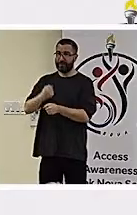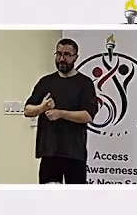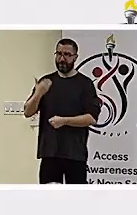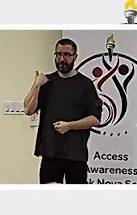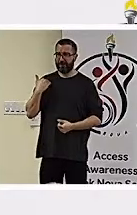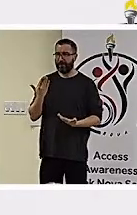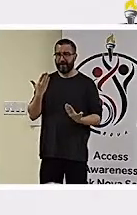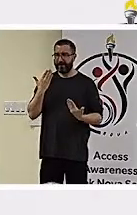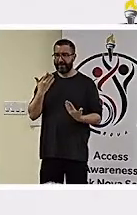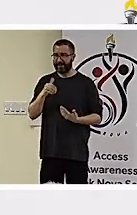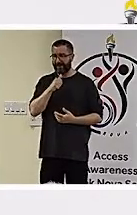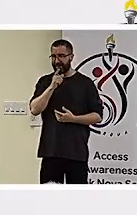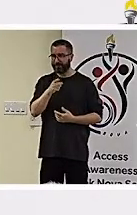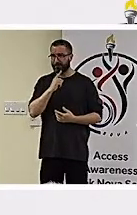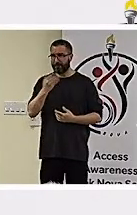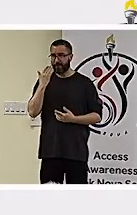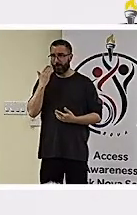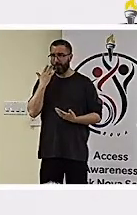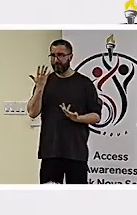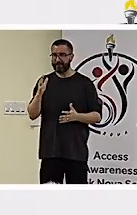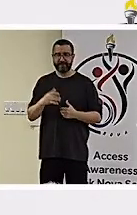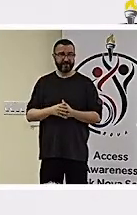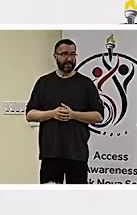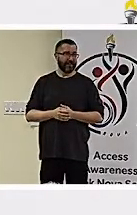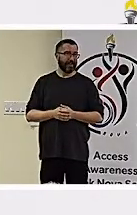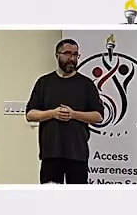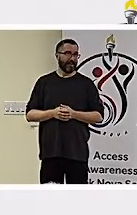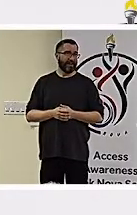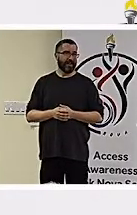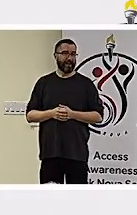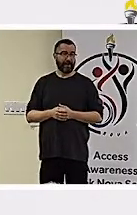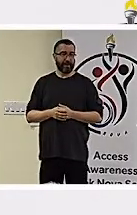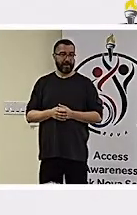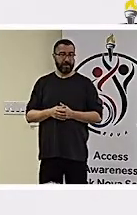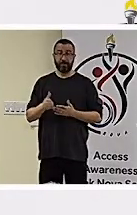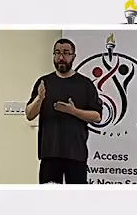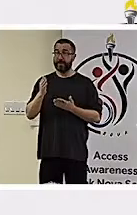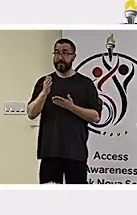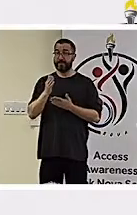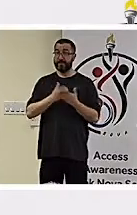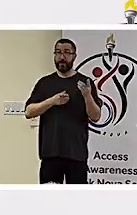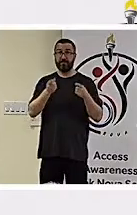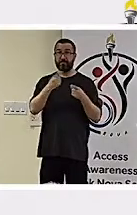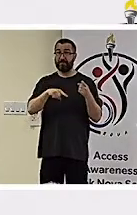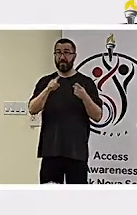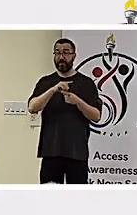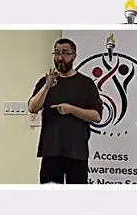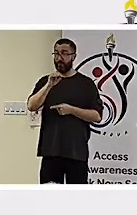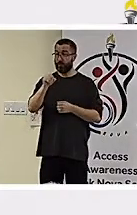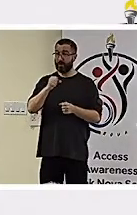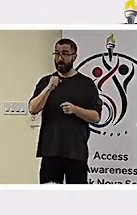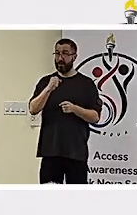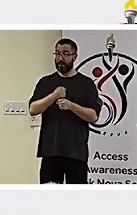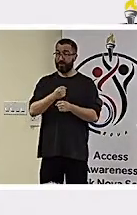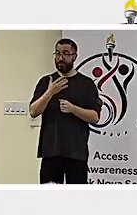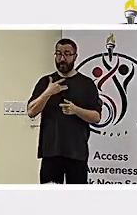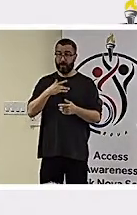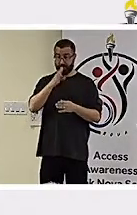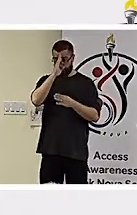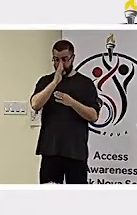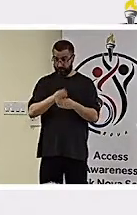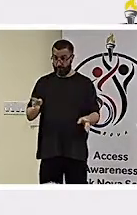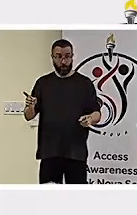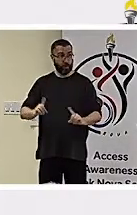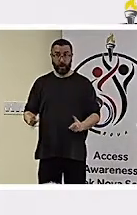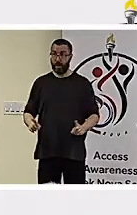40 years for some of us can feel like a blink in time. But it is something for us to take